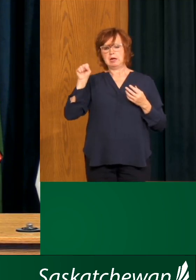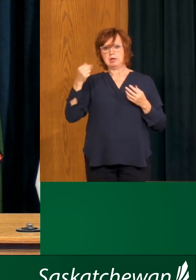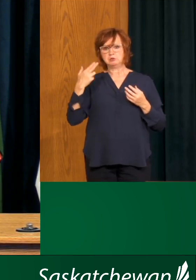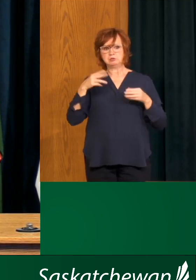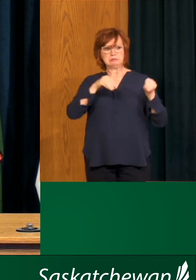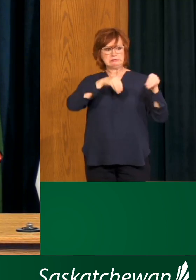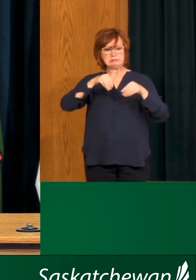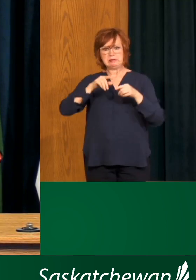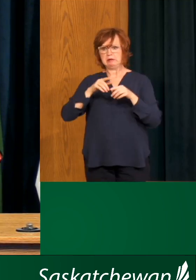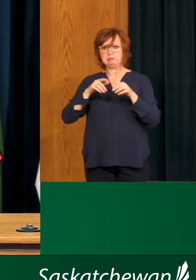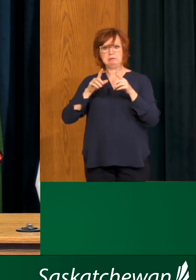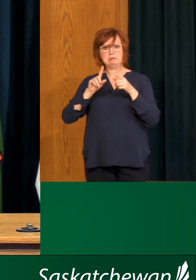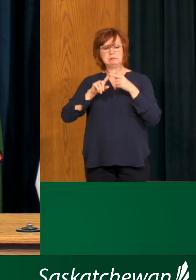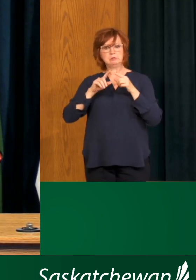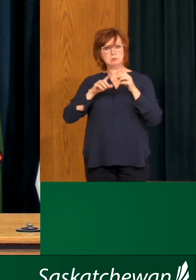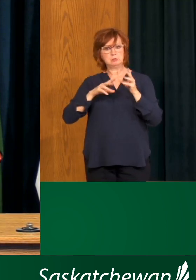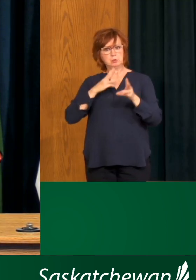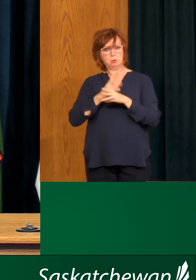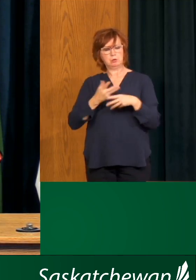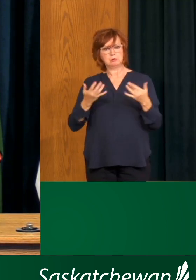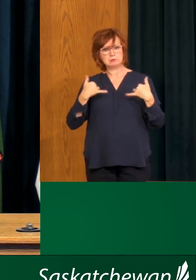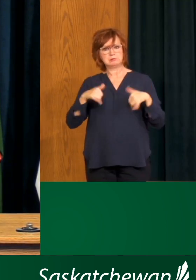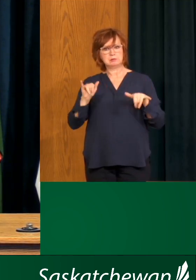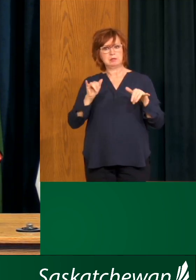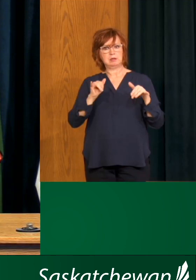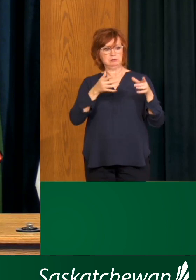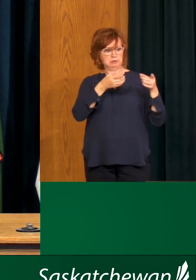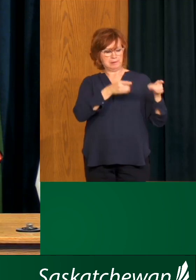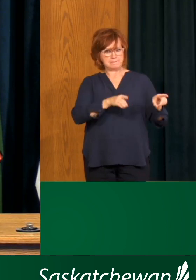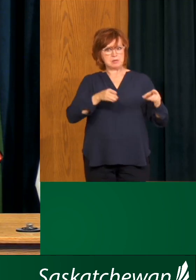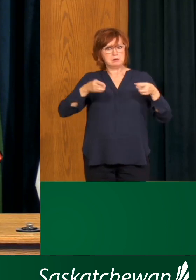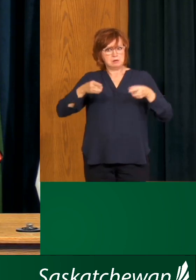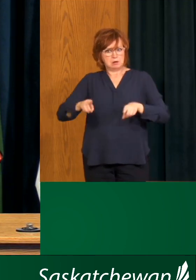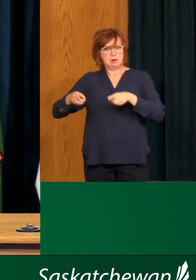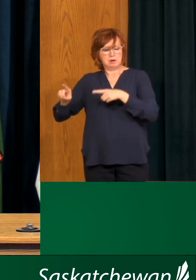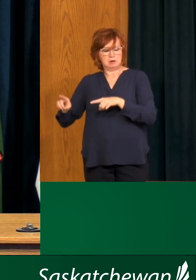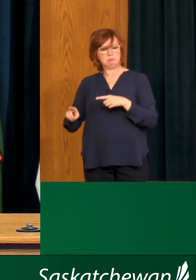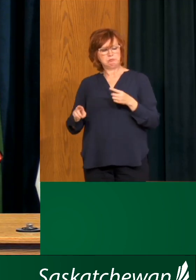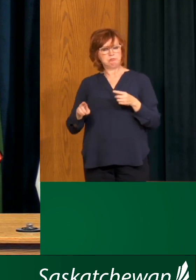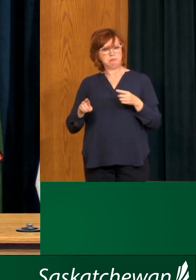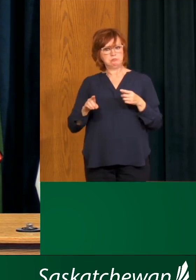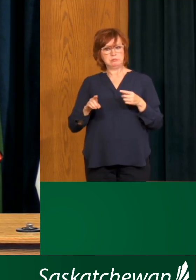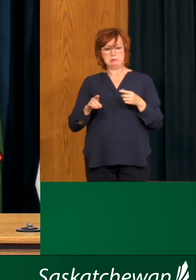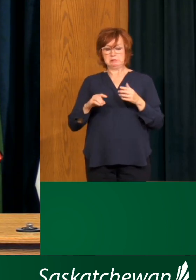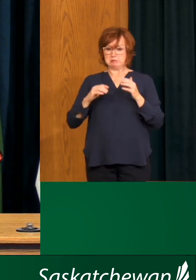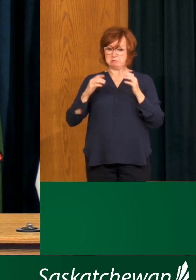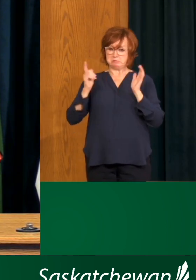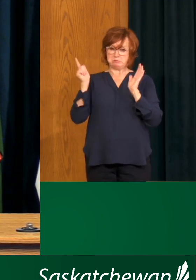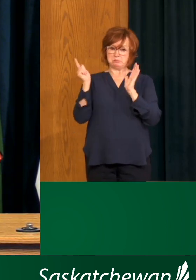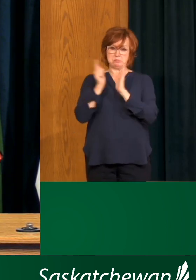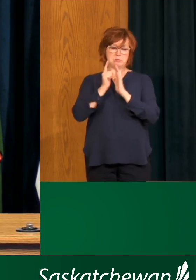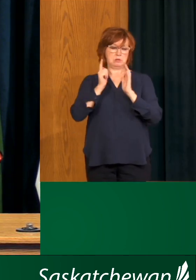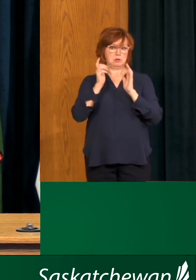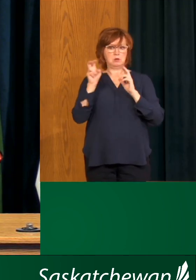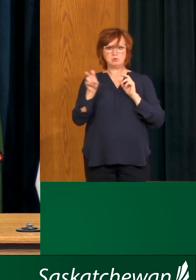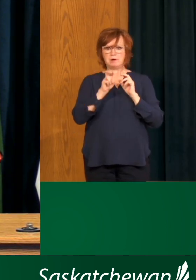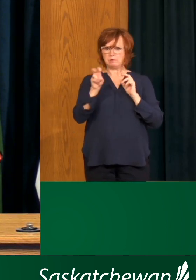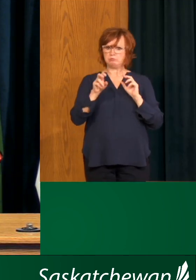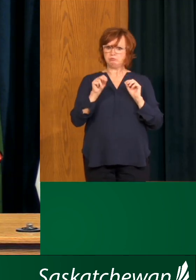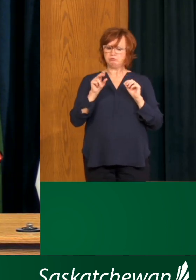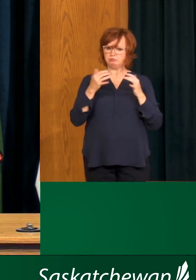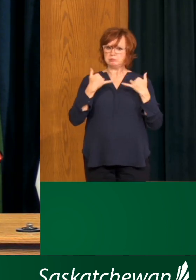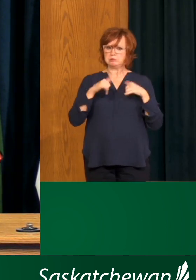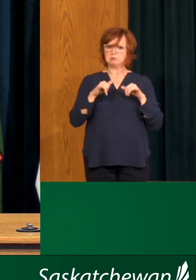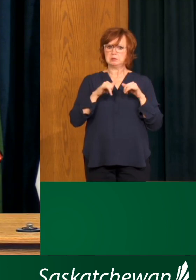other areas of the world. So there most certainly has been some travel, both interprovincially and internationally, throughout this